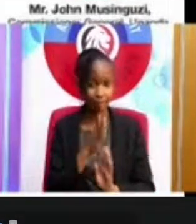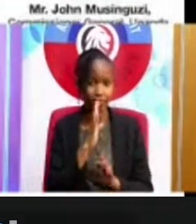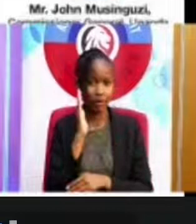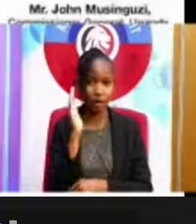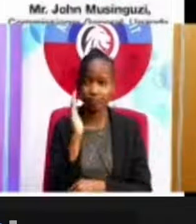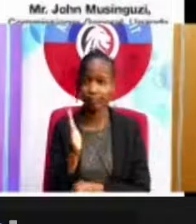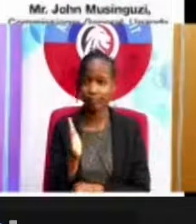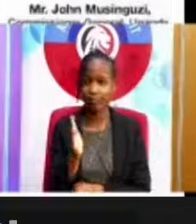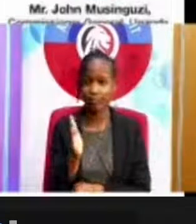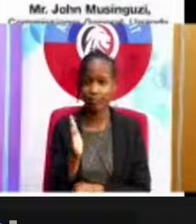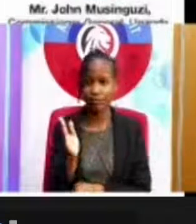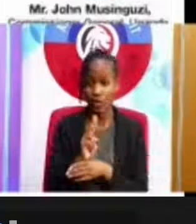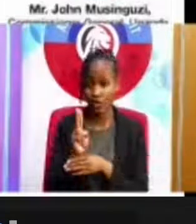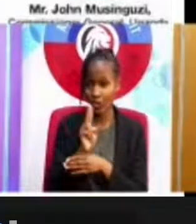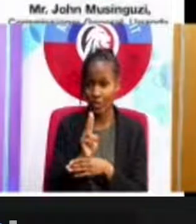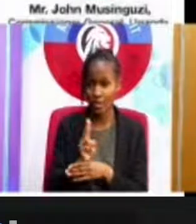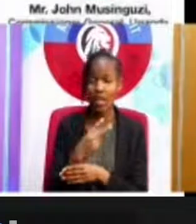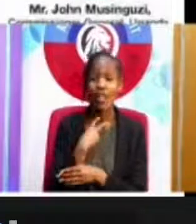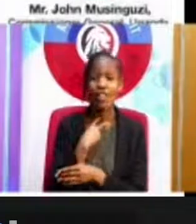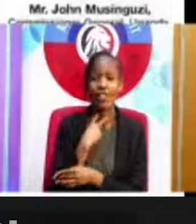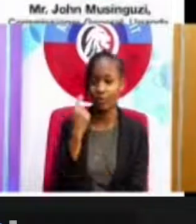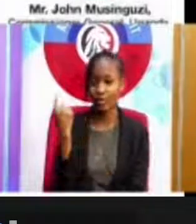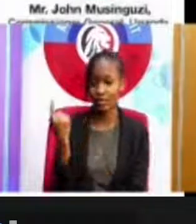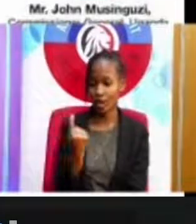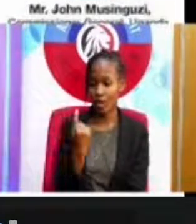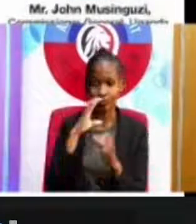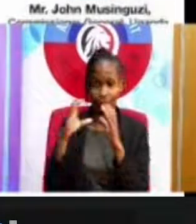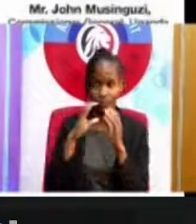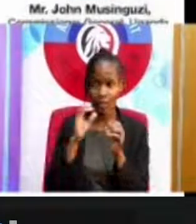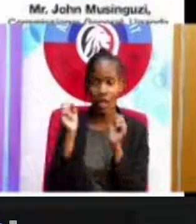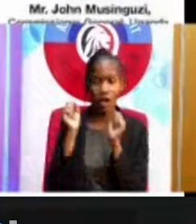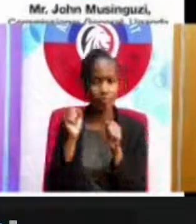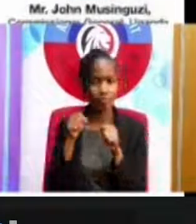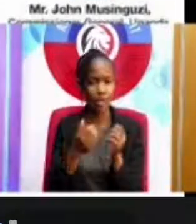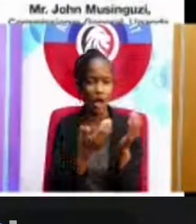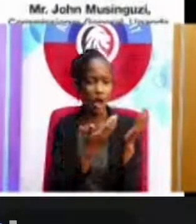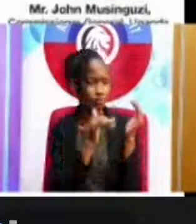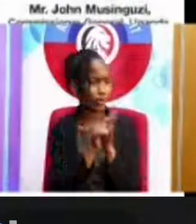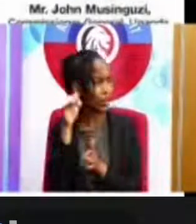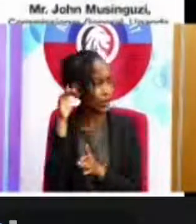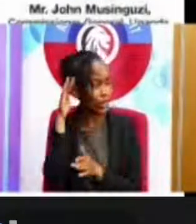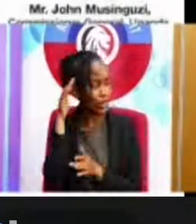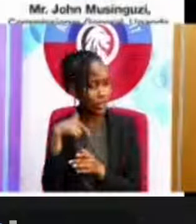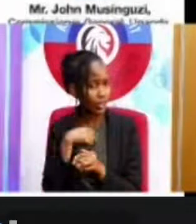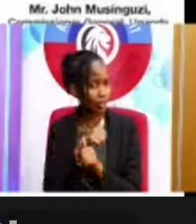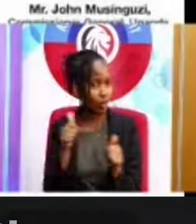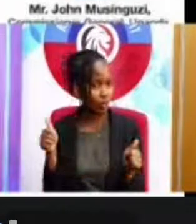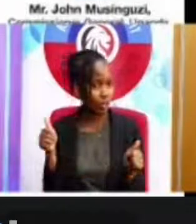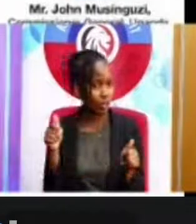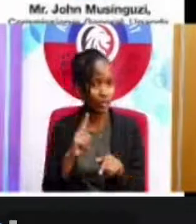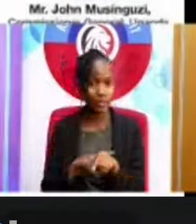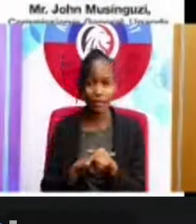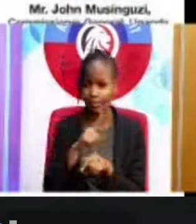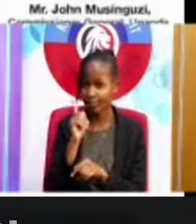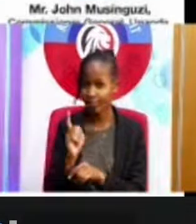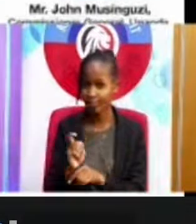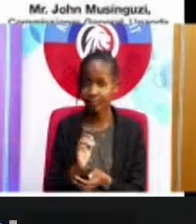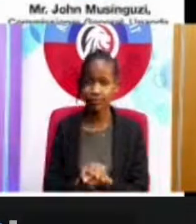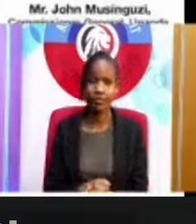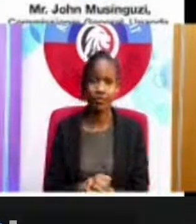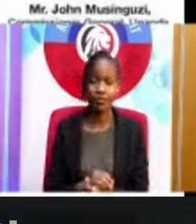using the voice communication. I hope you can hear me clear this time round. Now, I had already gone through